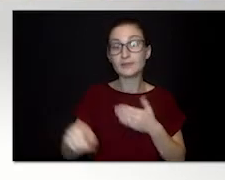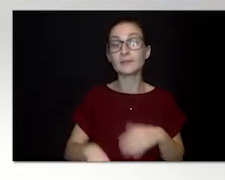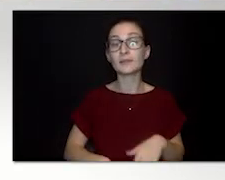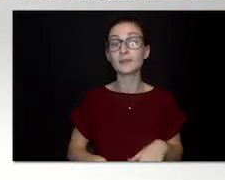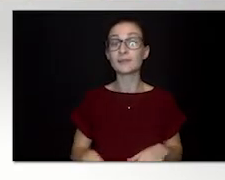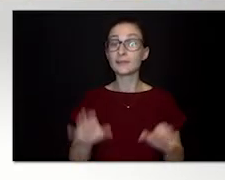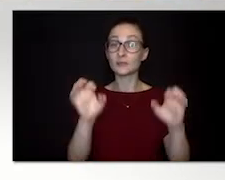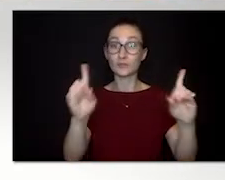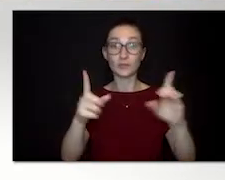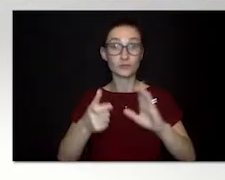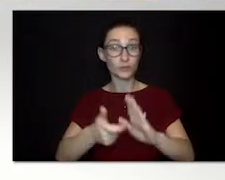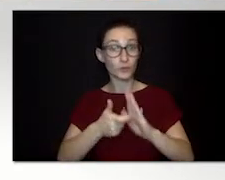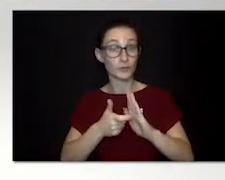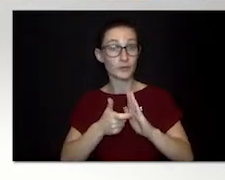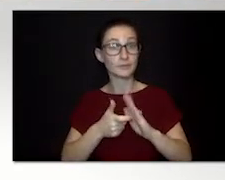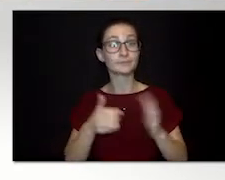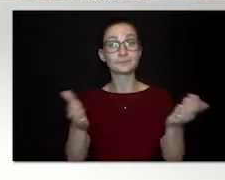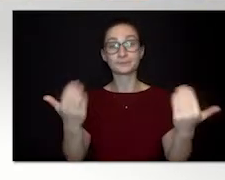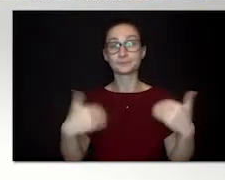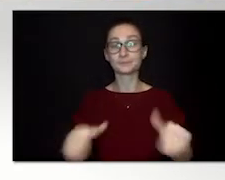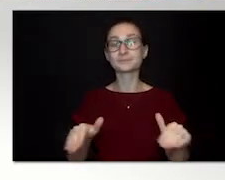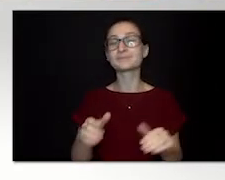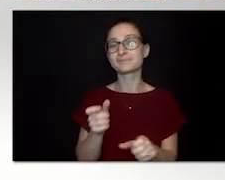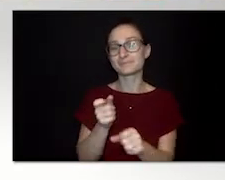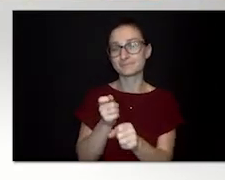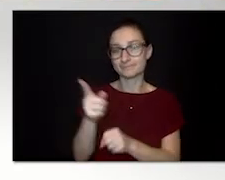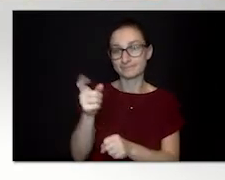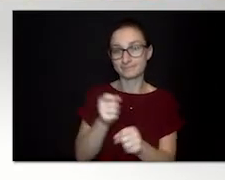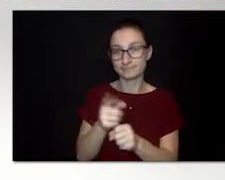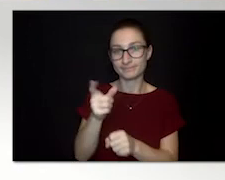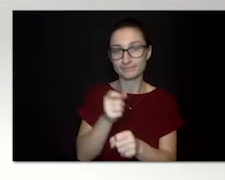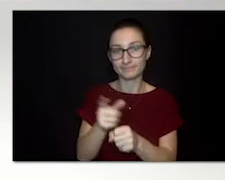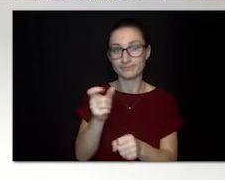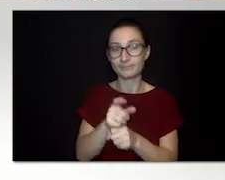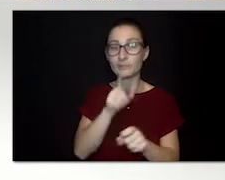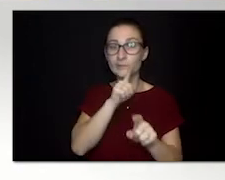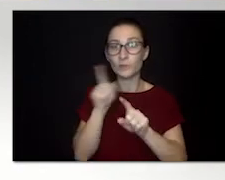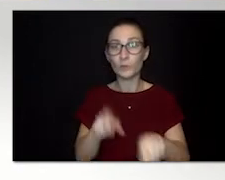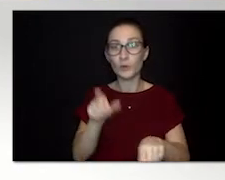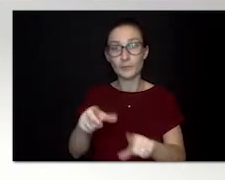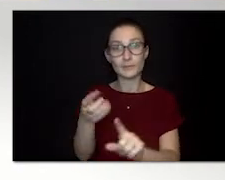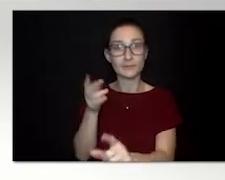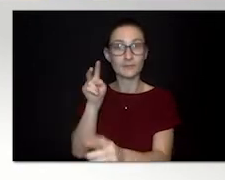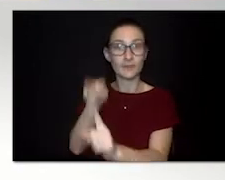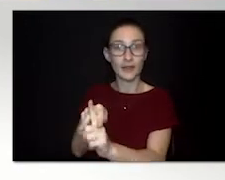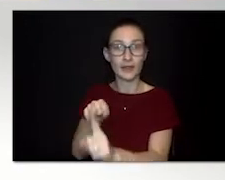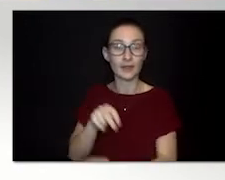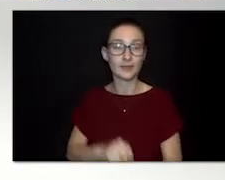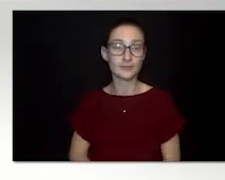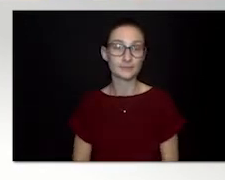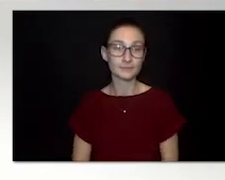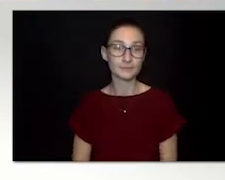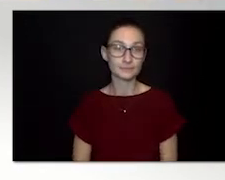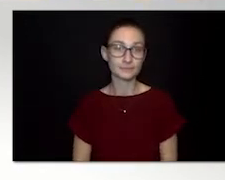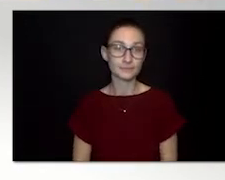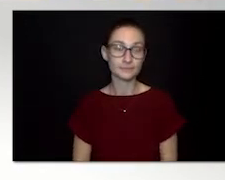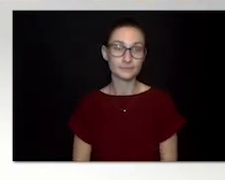an education requirement, and then, as I said, there are annual reports every single year that have to be